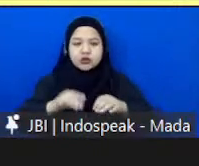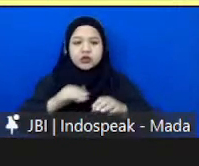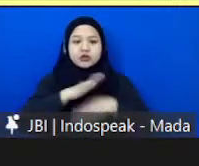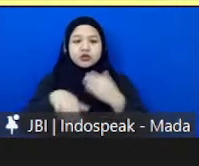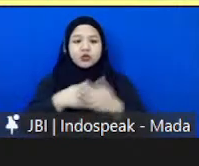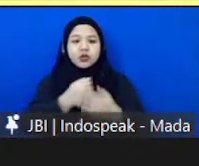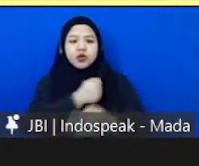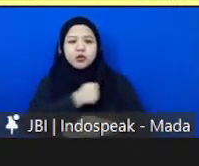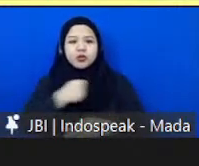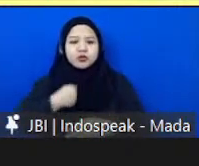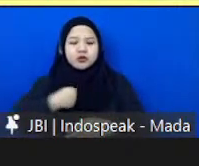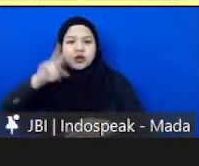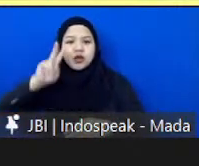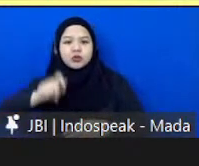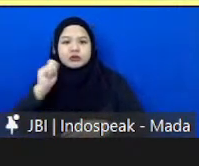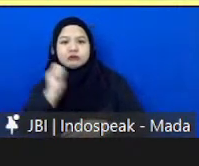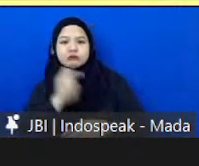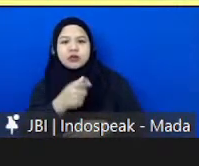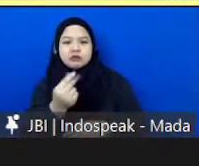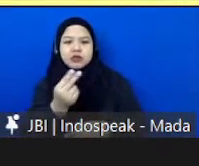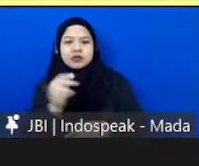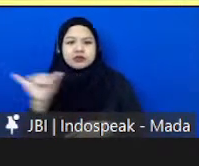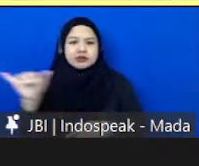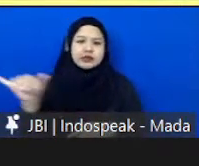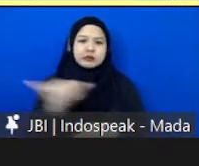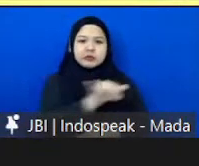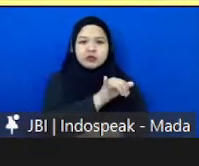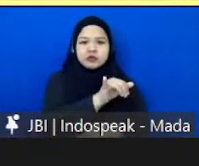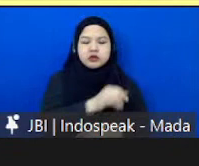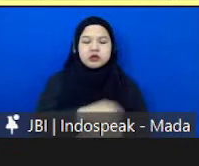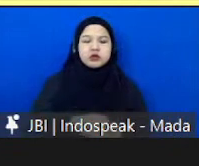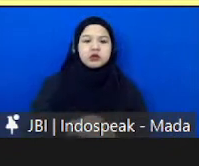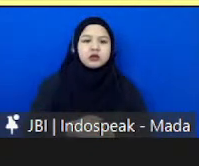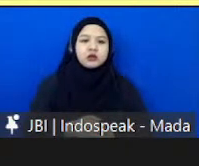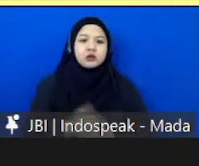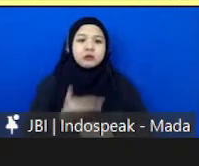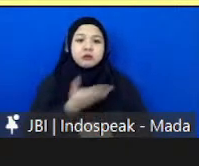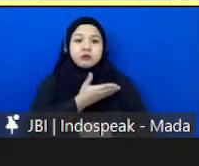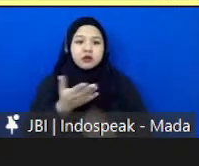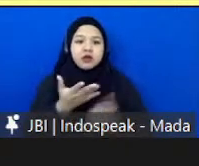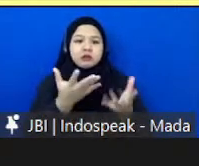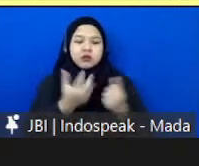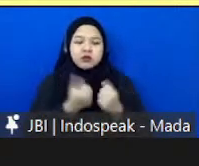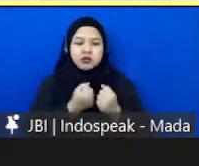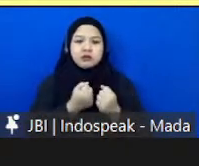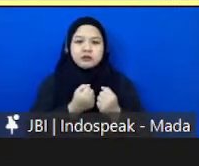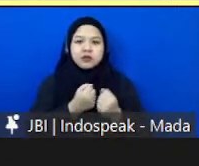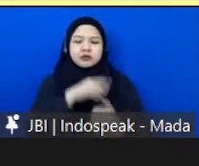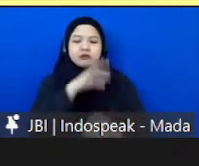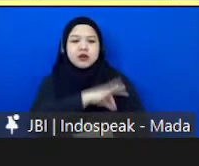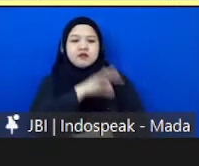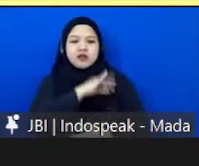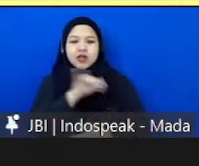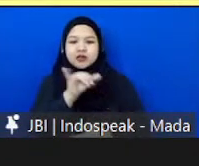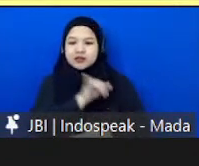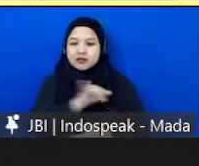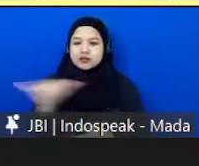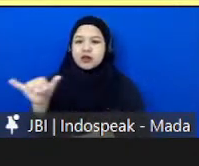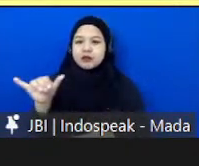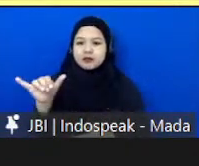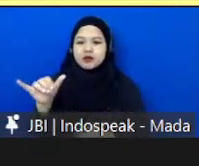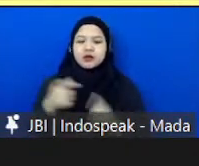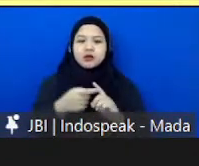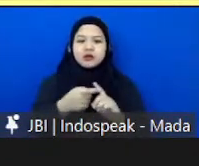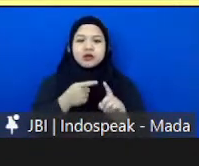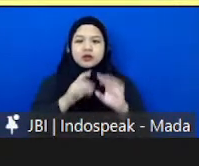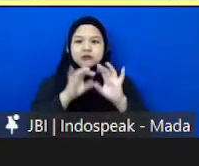the similar premium anywhere they are. And also they will get the same benefit for any